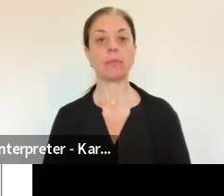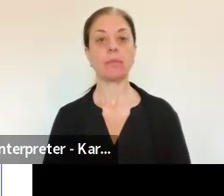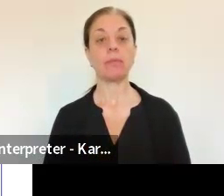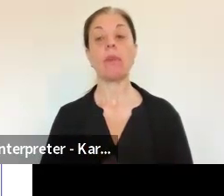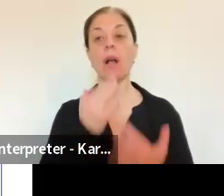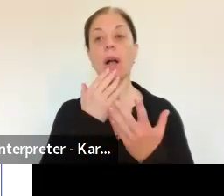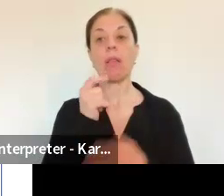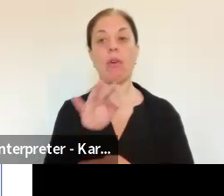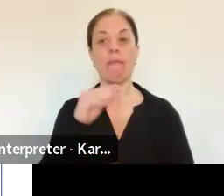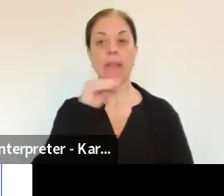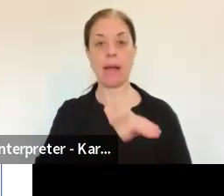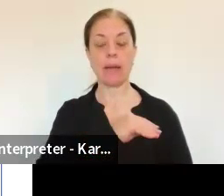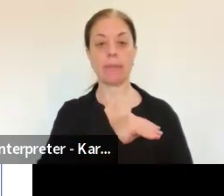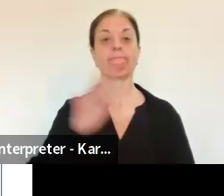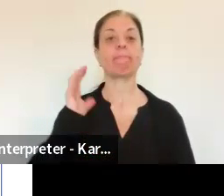Color of a Lie. In